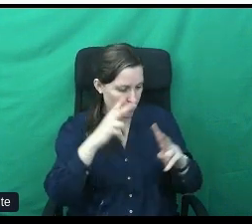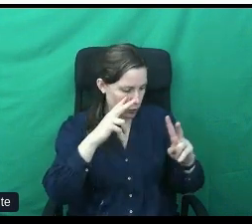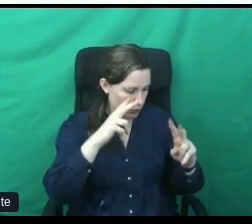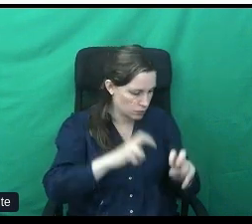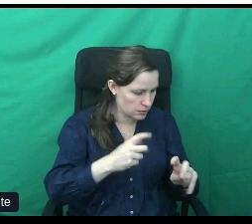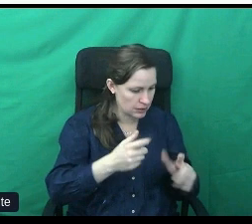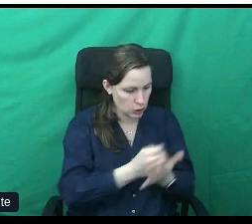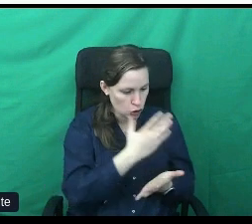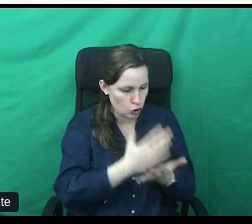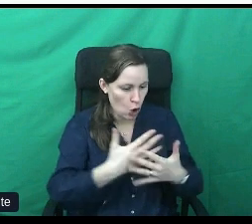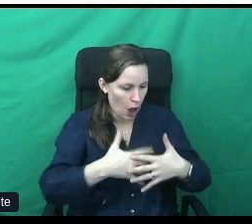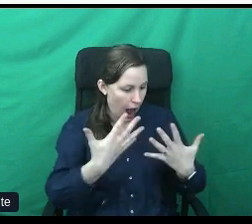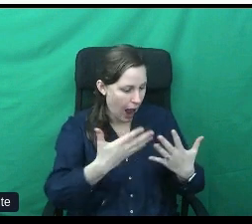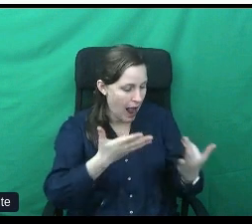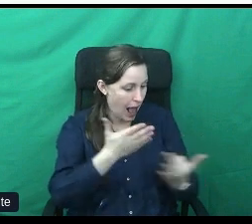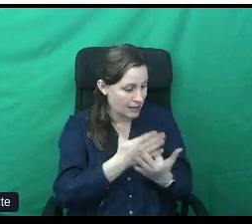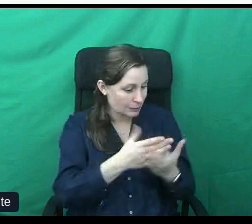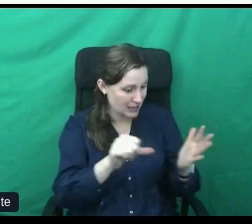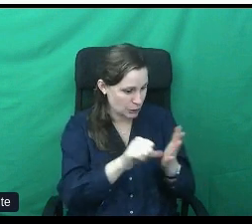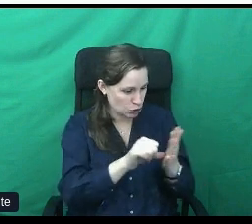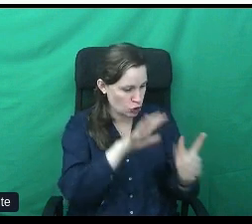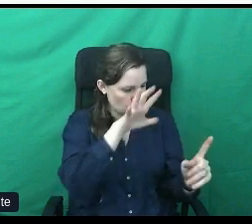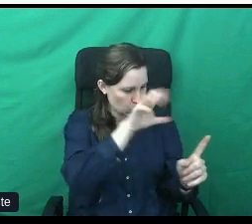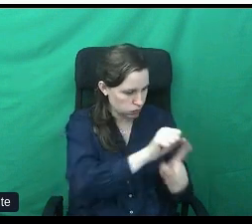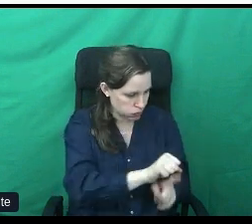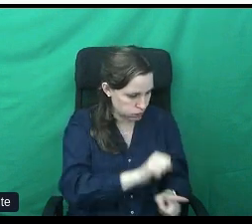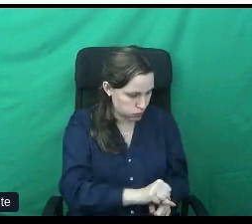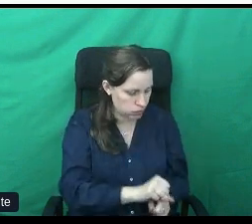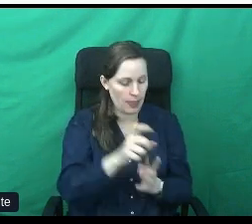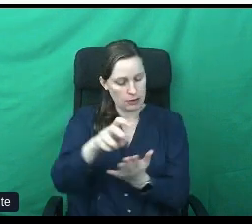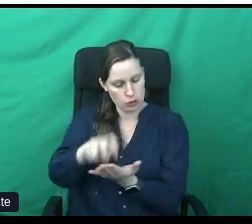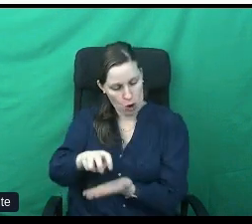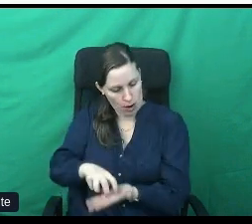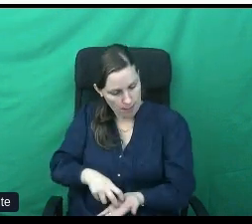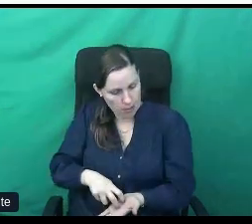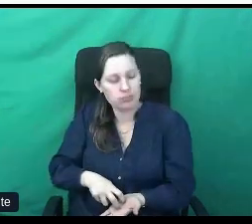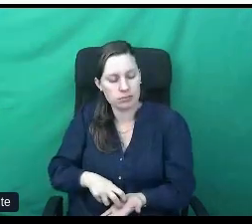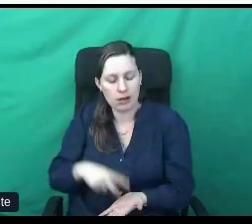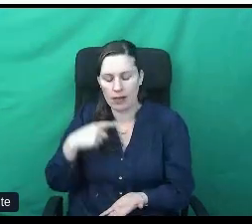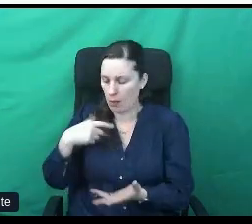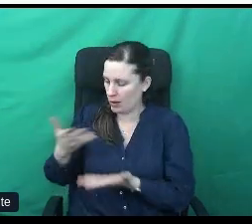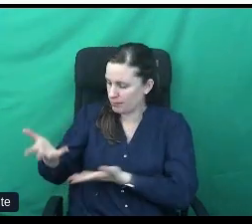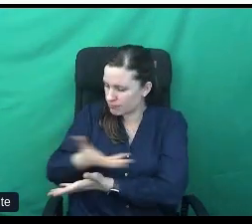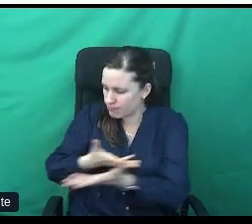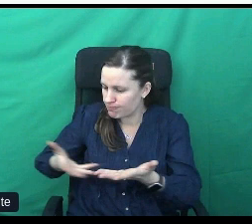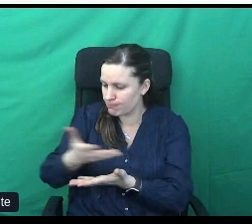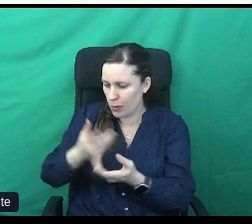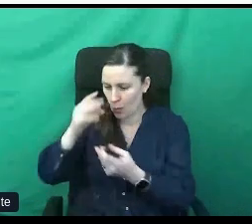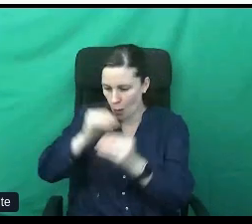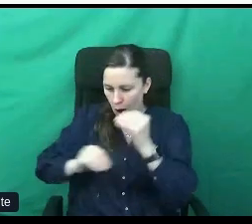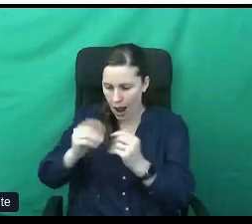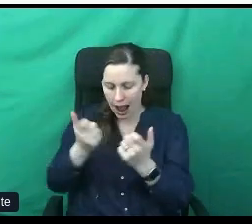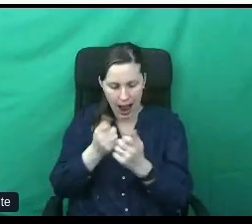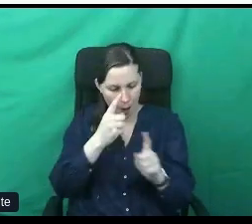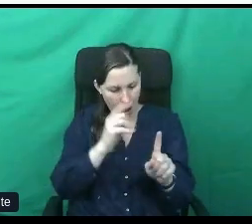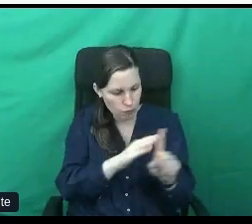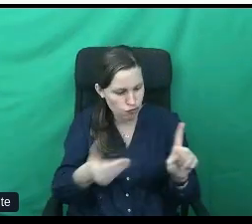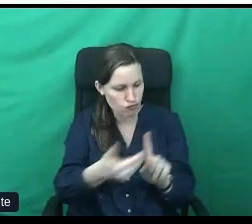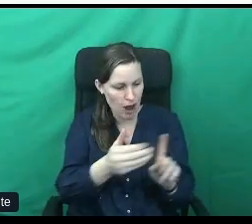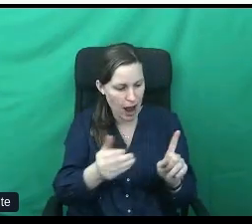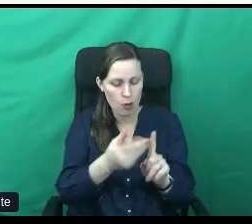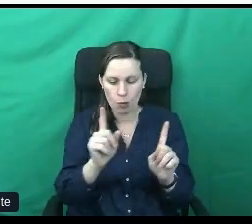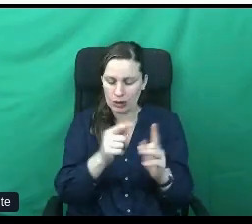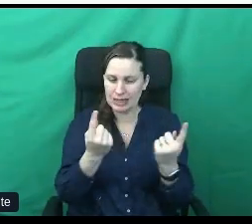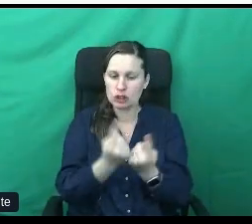issues were discovered and documented. We worked to discover workarounds and communicated them for any issues we did find. And